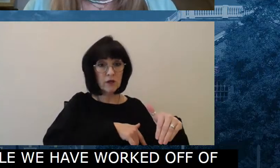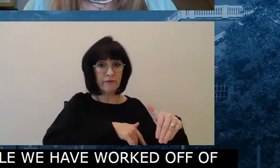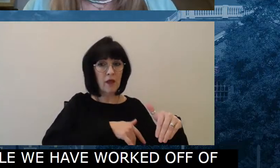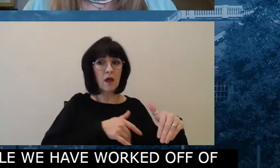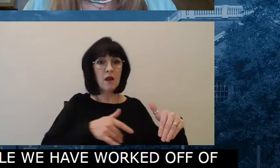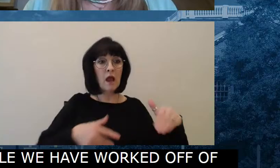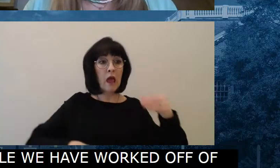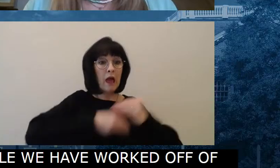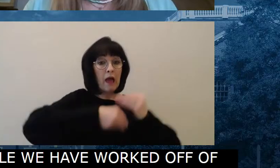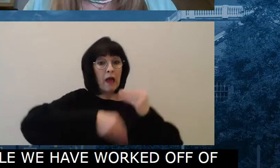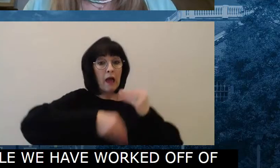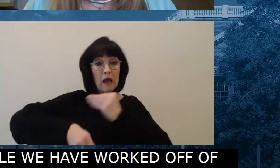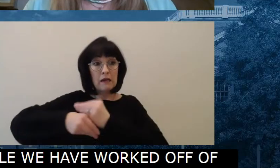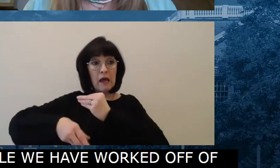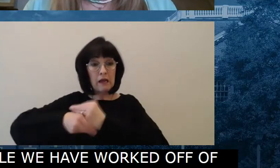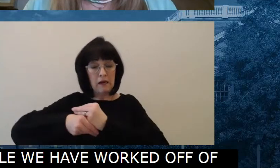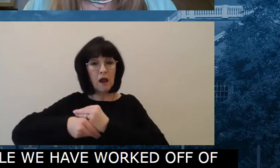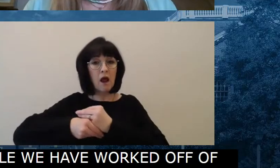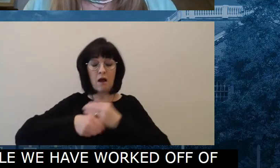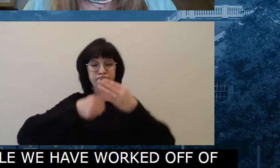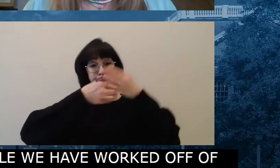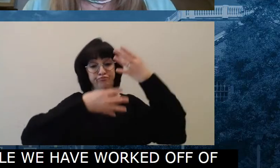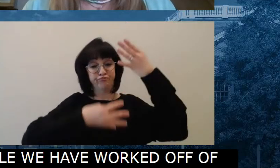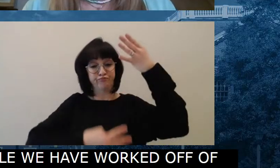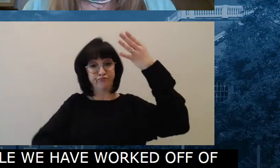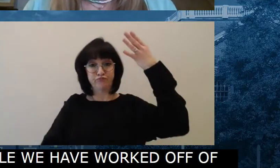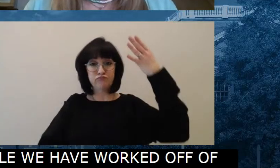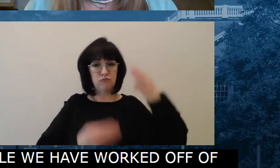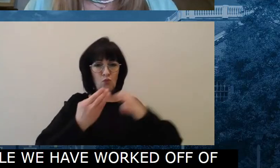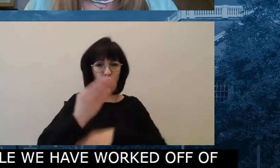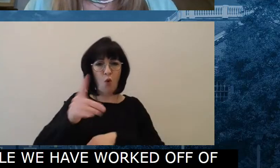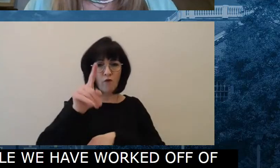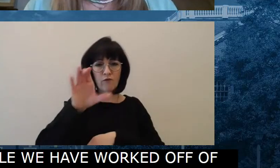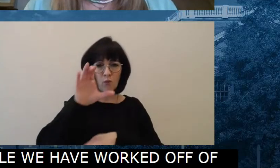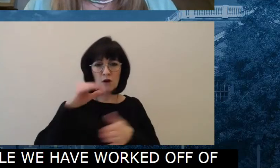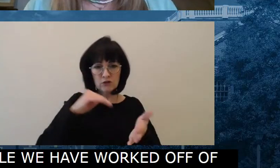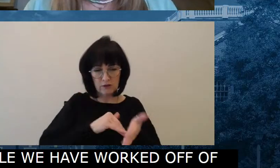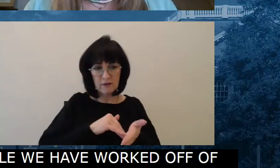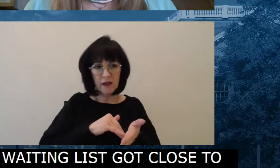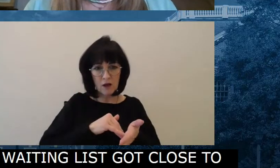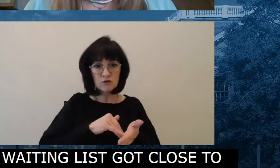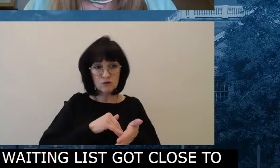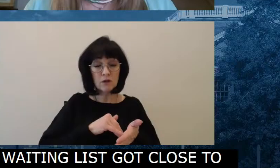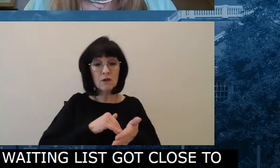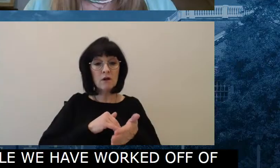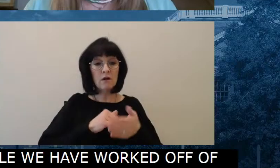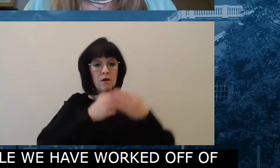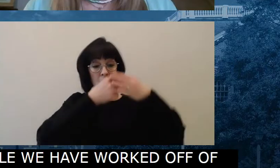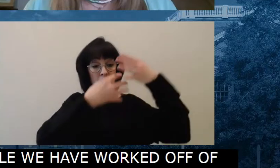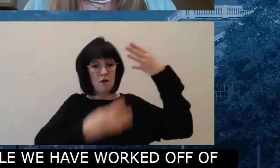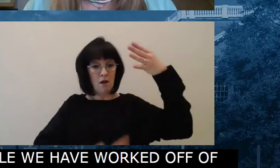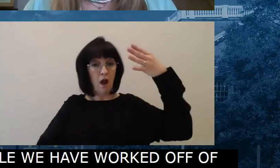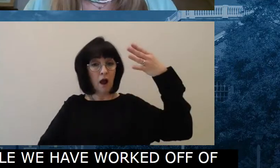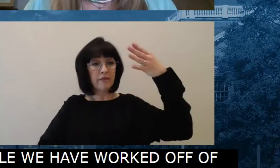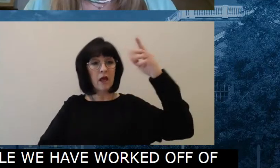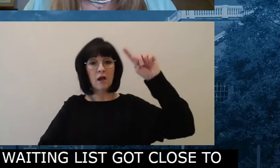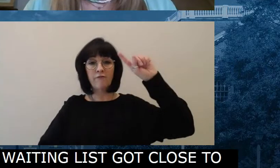or thereabouts. And we've worked a big number off of that list. What we don't know,